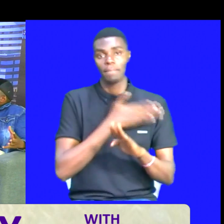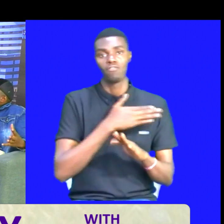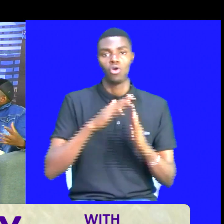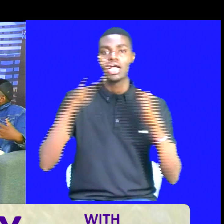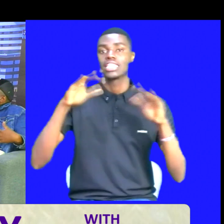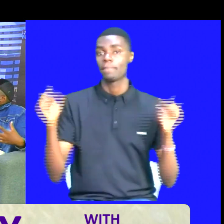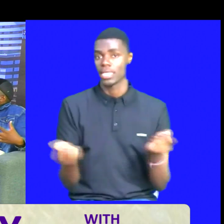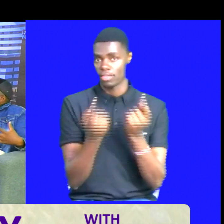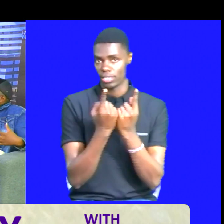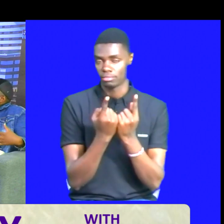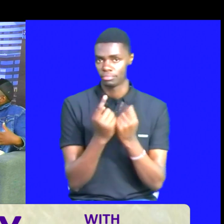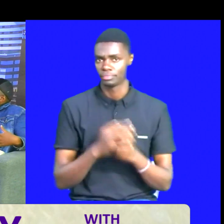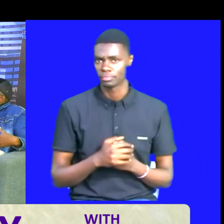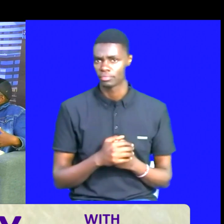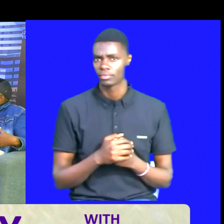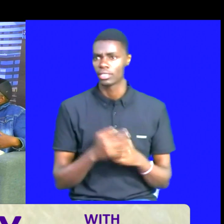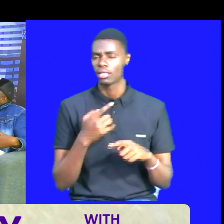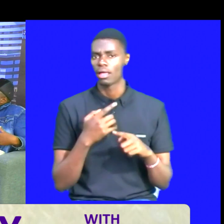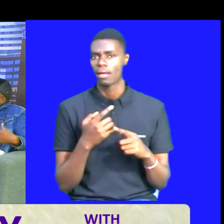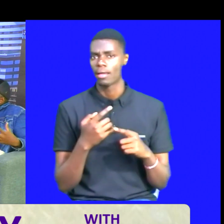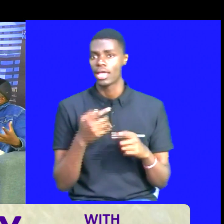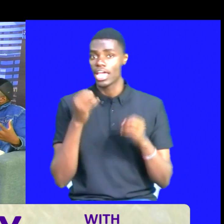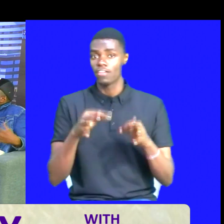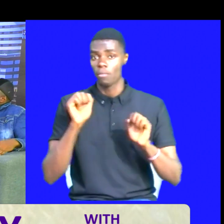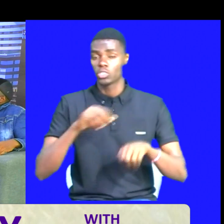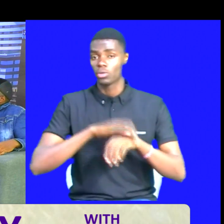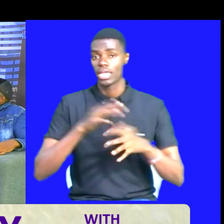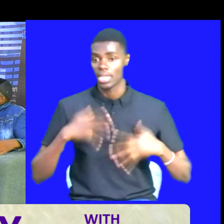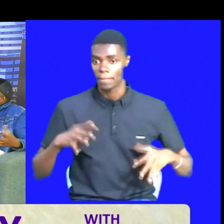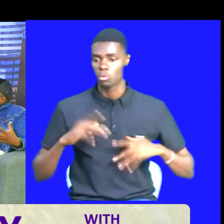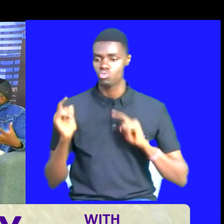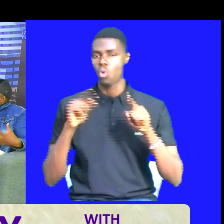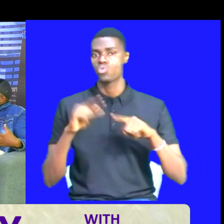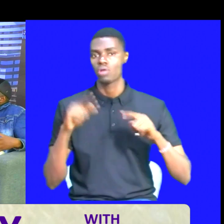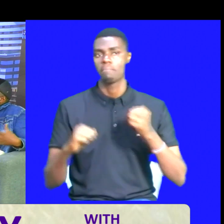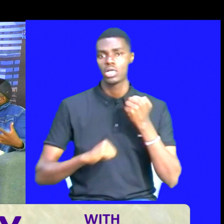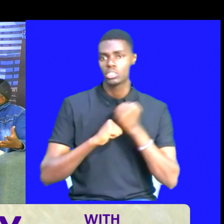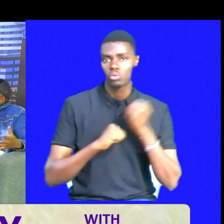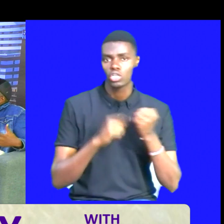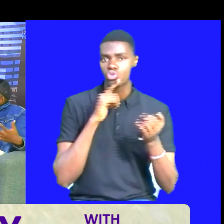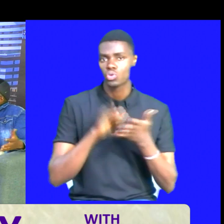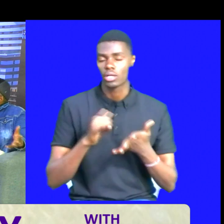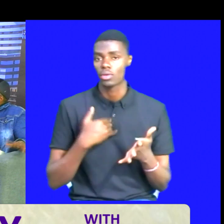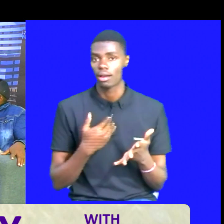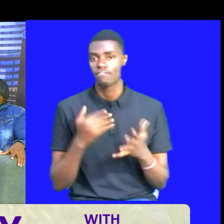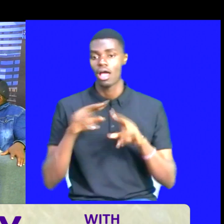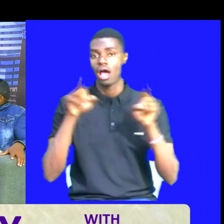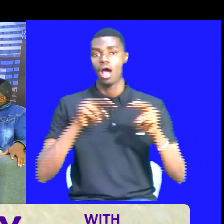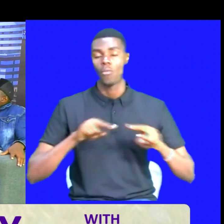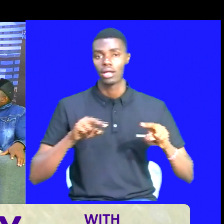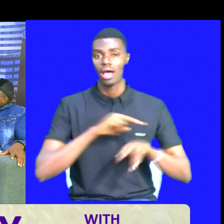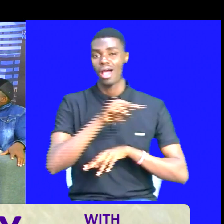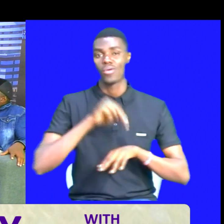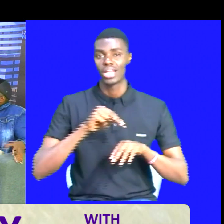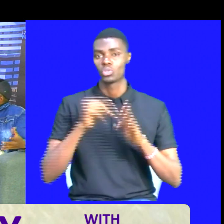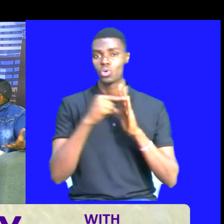if we have registered our league, but again, we're also proposing that if we can get people on board, the sponsors to come on board, so that we can have our national league, Right. then it will